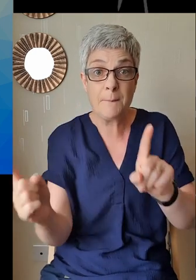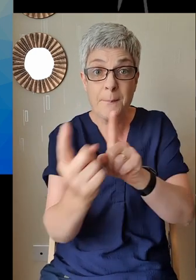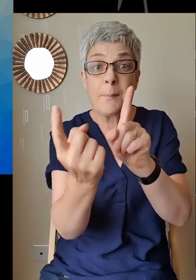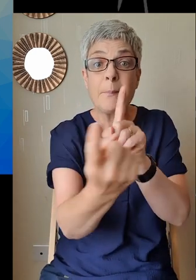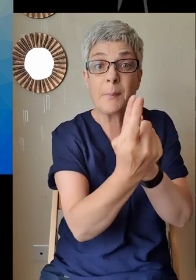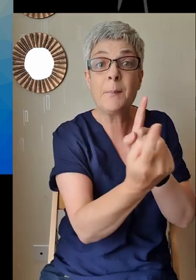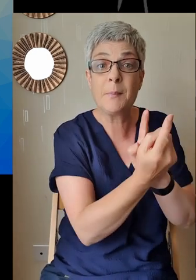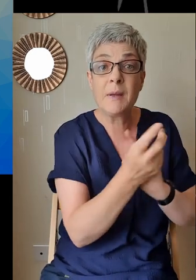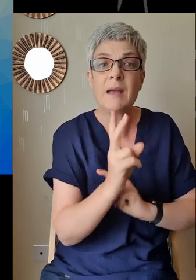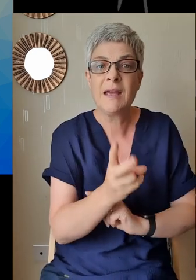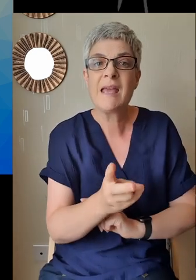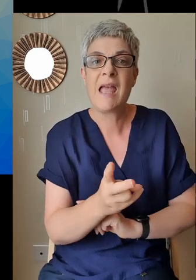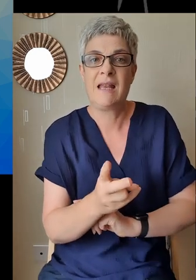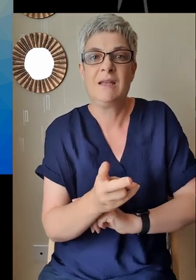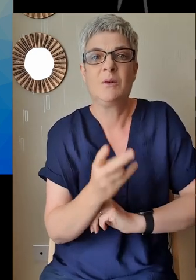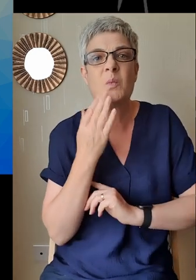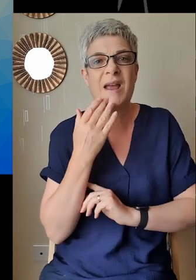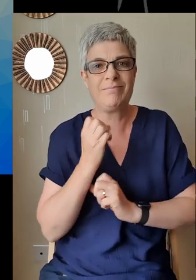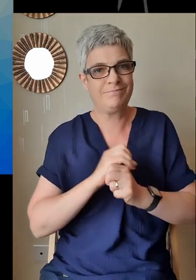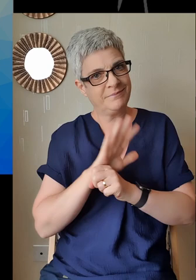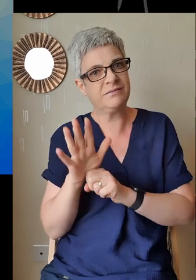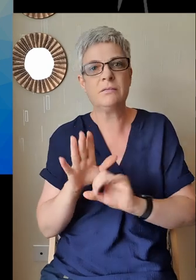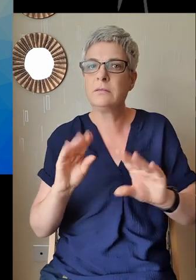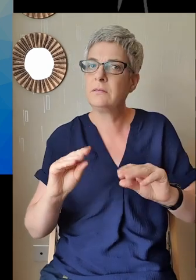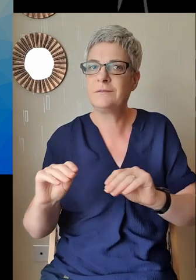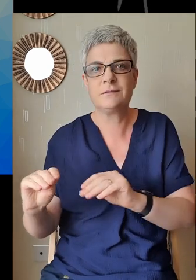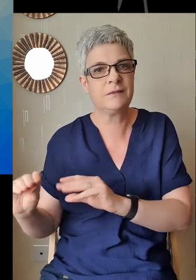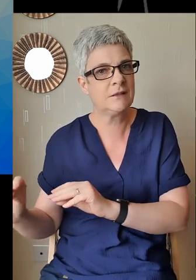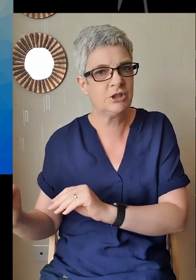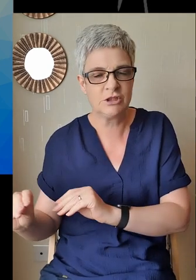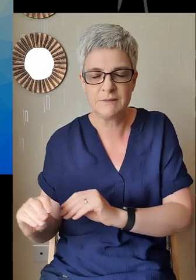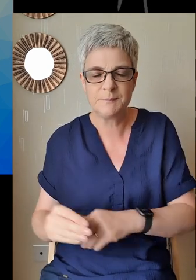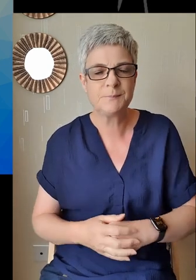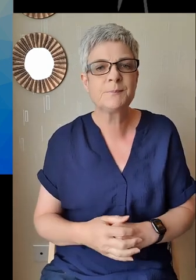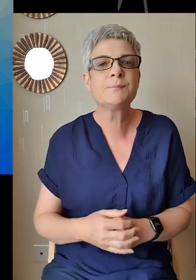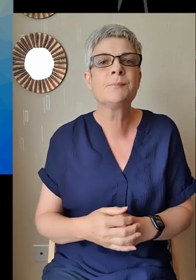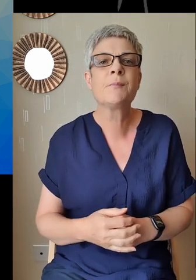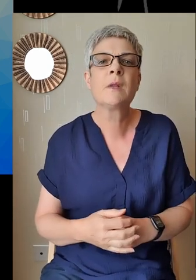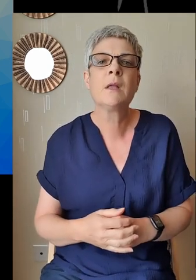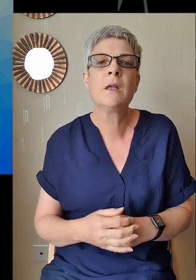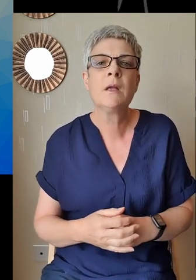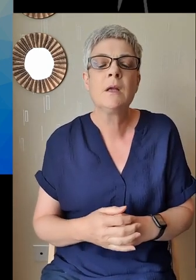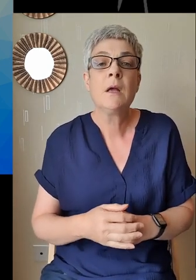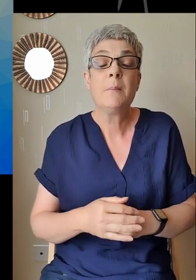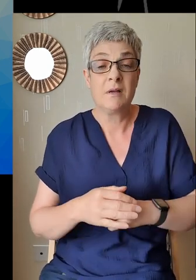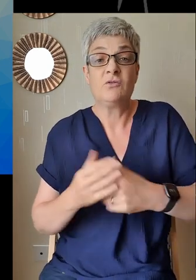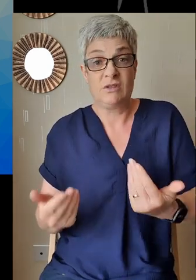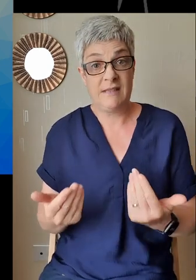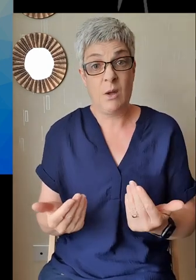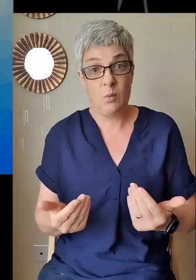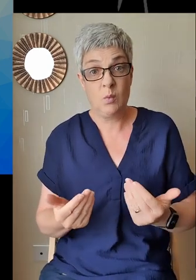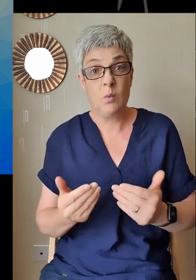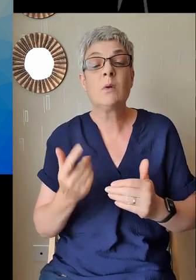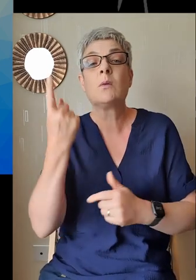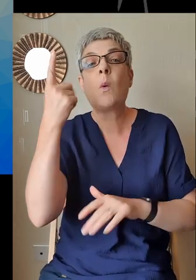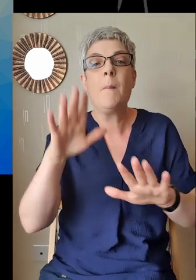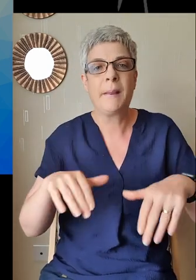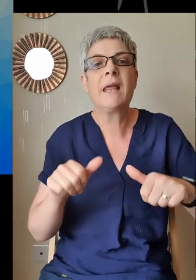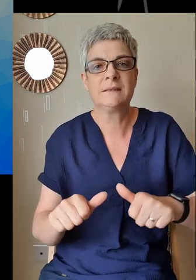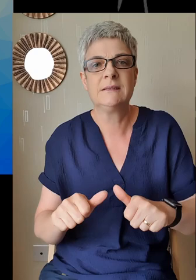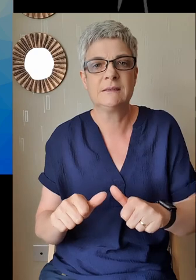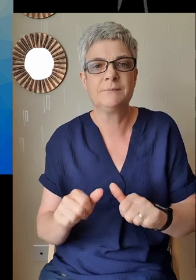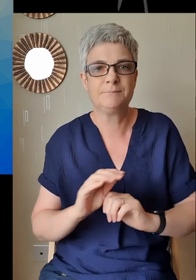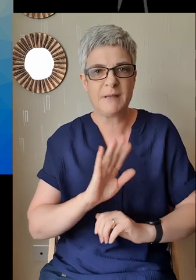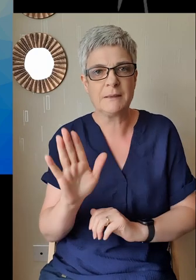again once all this hoo-ha has gone over. But in the meantime, God bless.